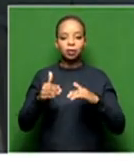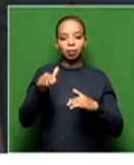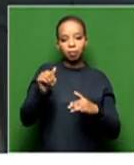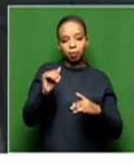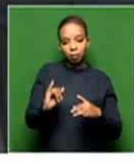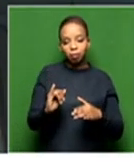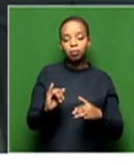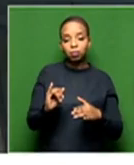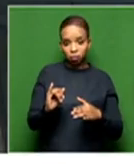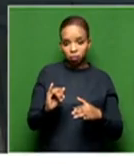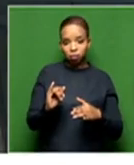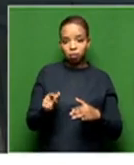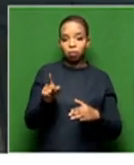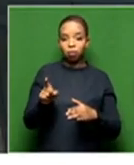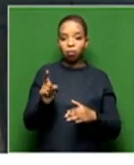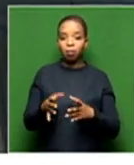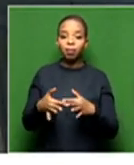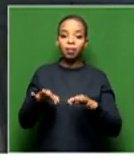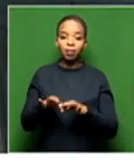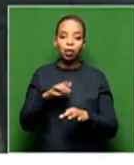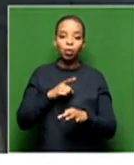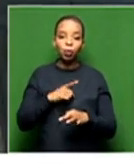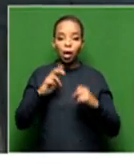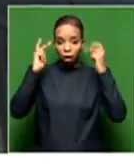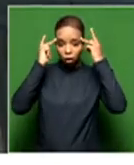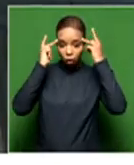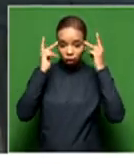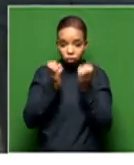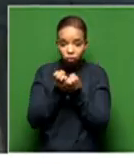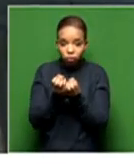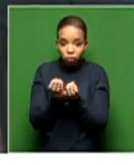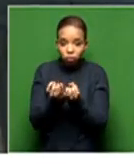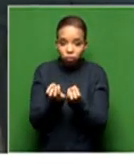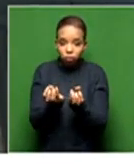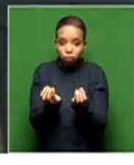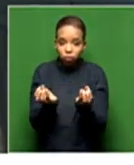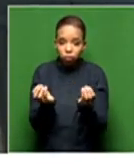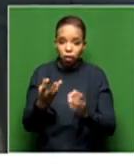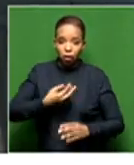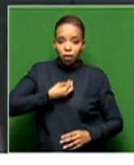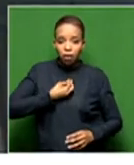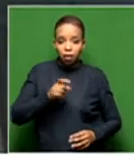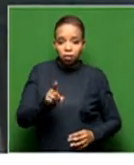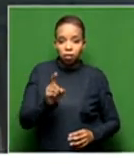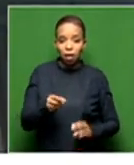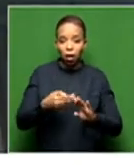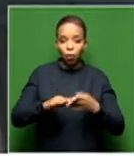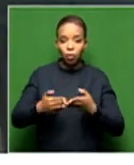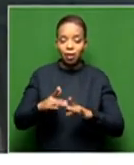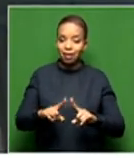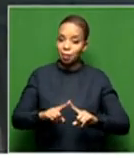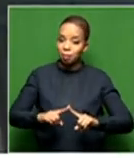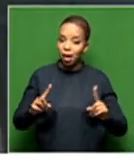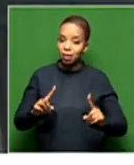Roy, has very valuable knowledge of the artificial intelligence community on the continent. And this